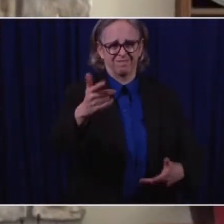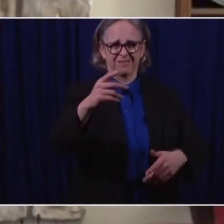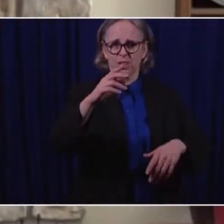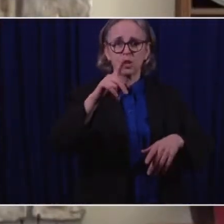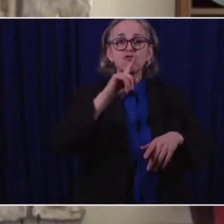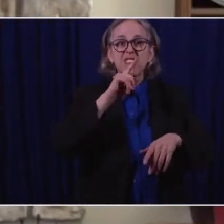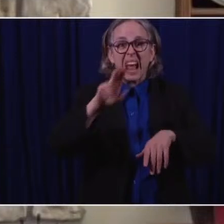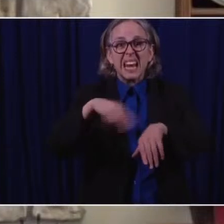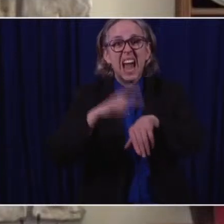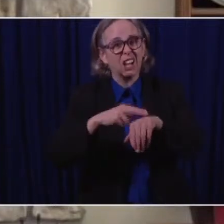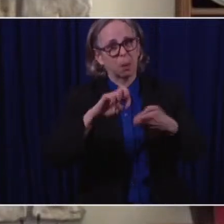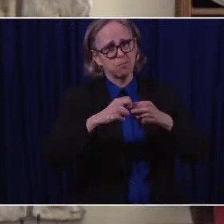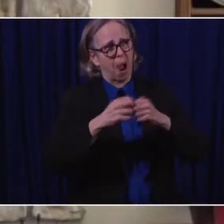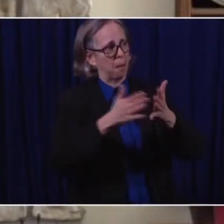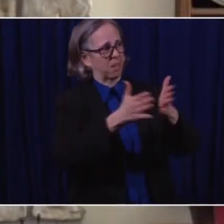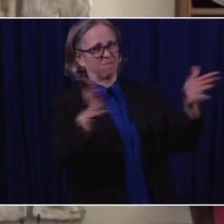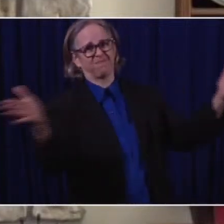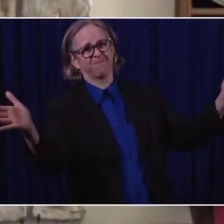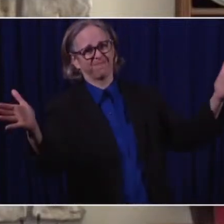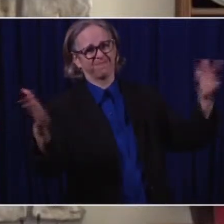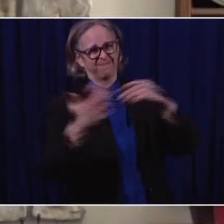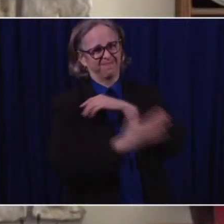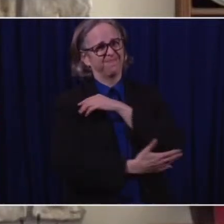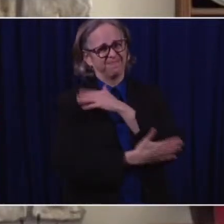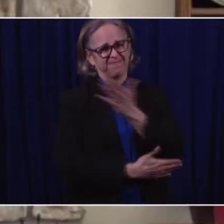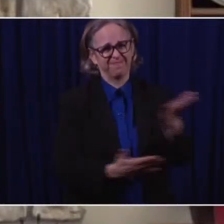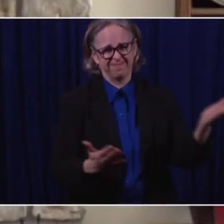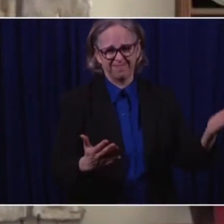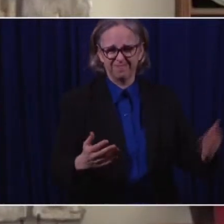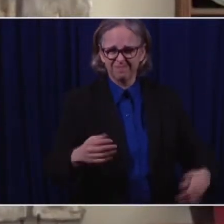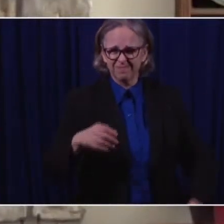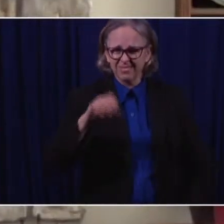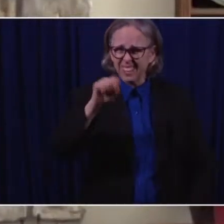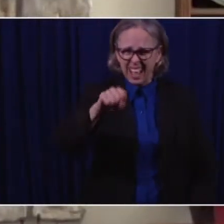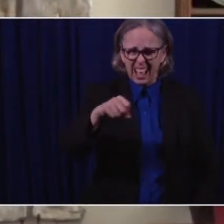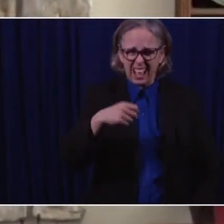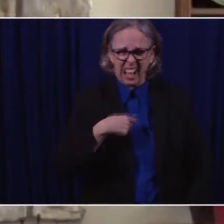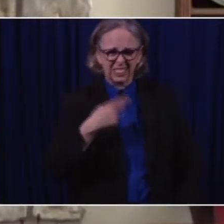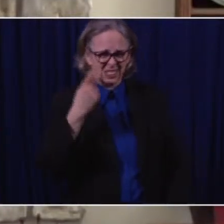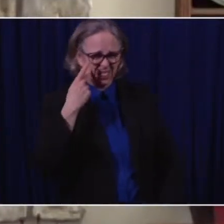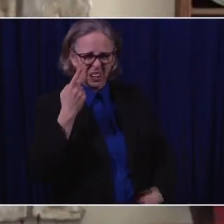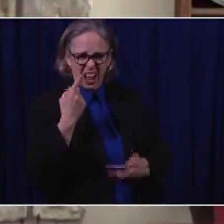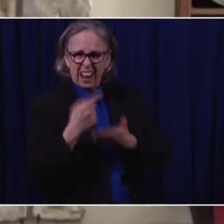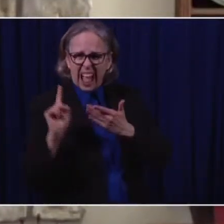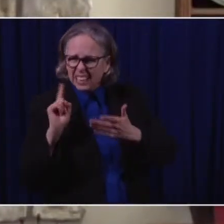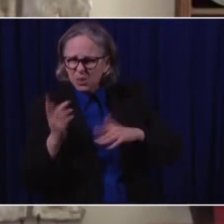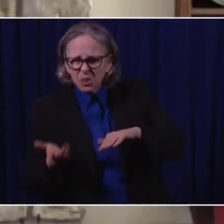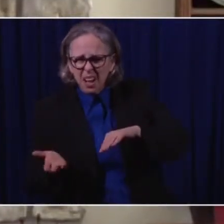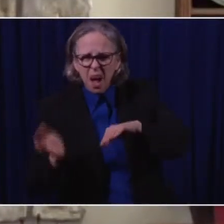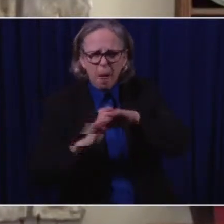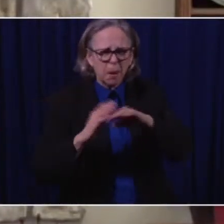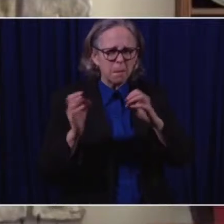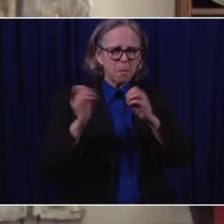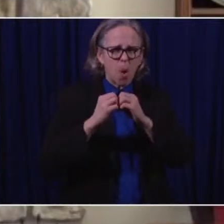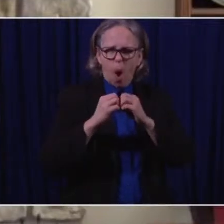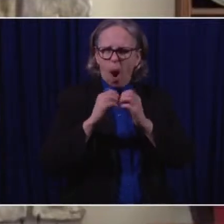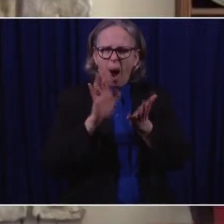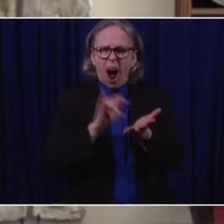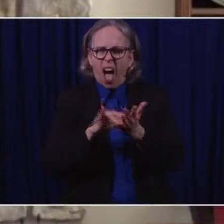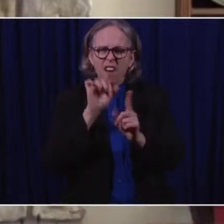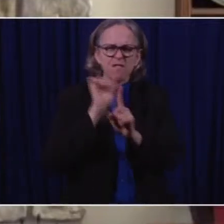concerned by it as we saw that huge jump. As the department has explained,